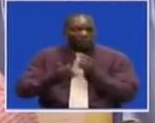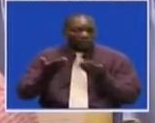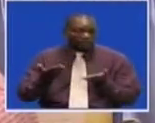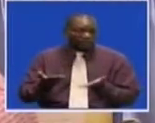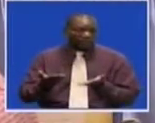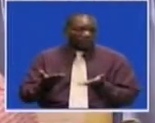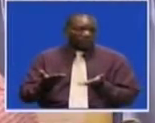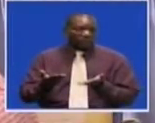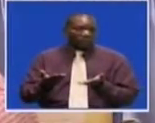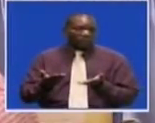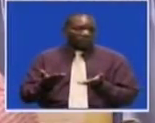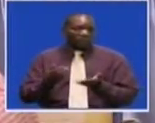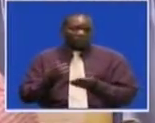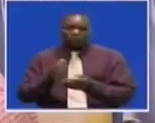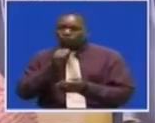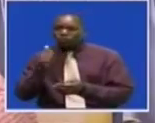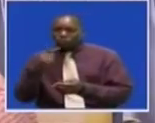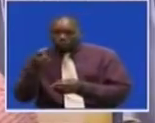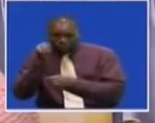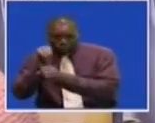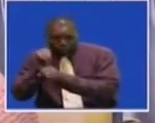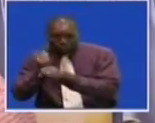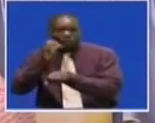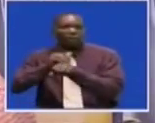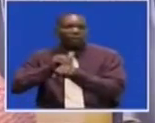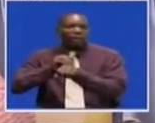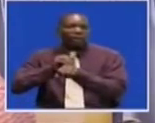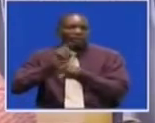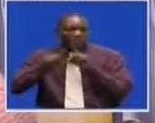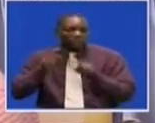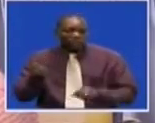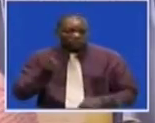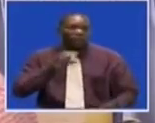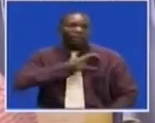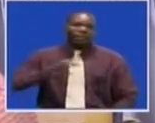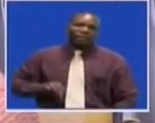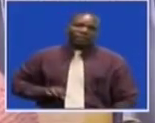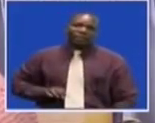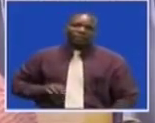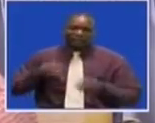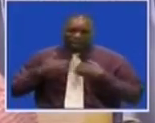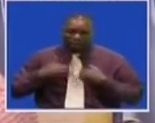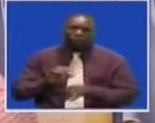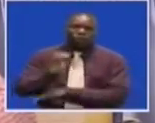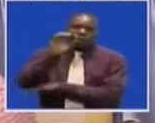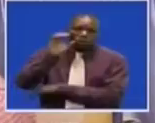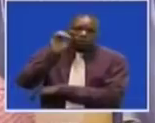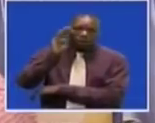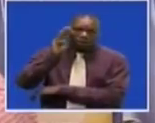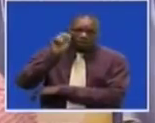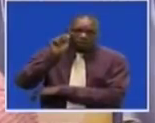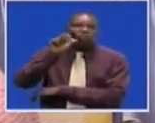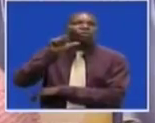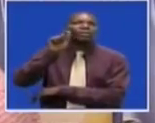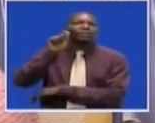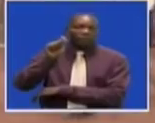not only because of the job opportunities that are there, but because it is the only company that is producing cobalt and it's a flagship